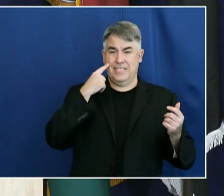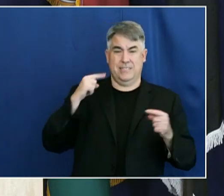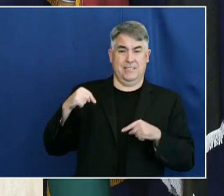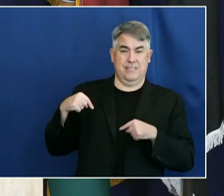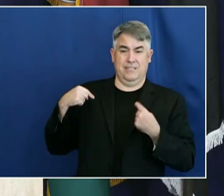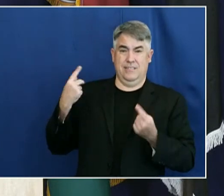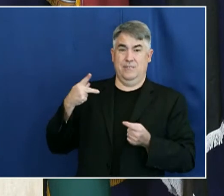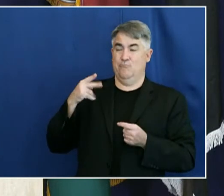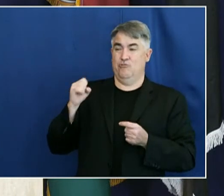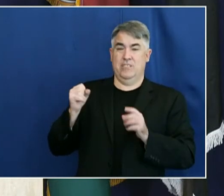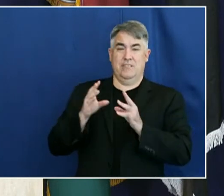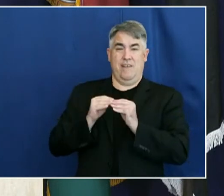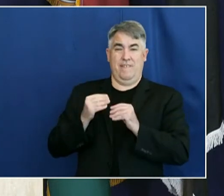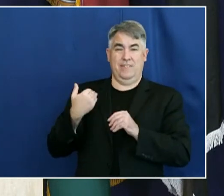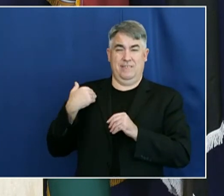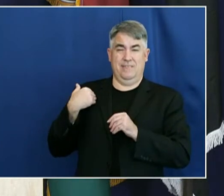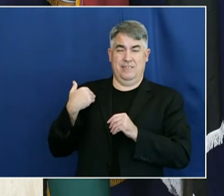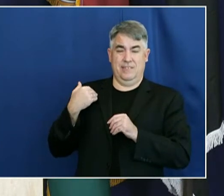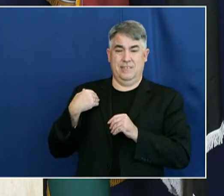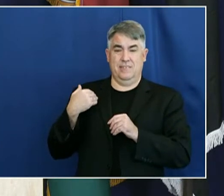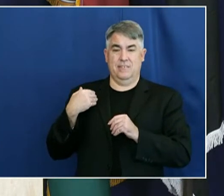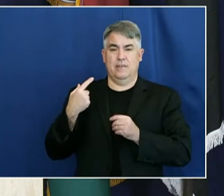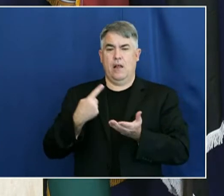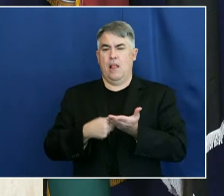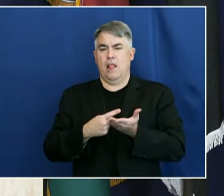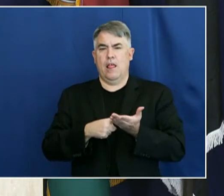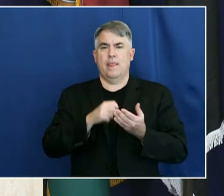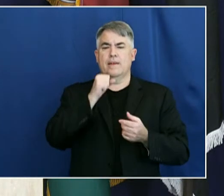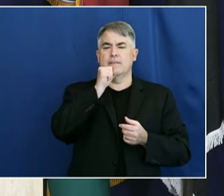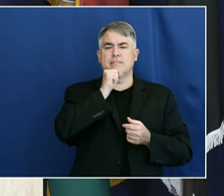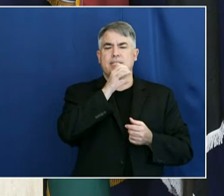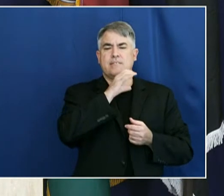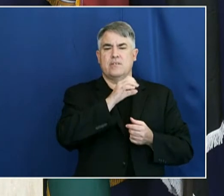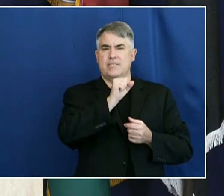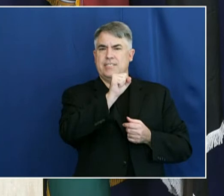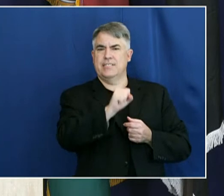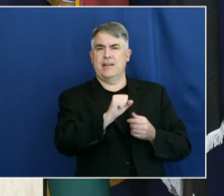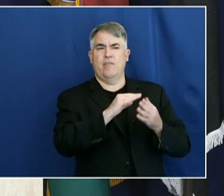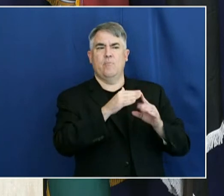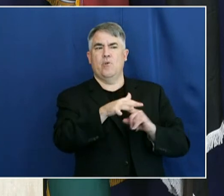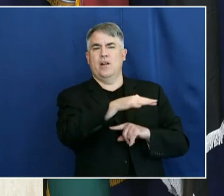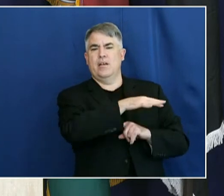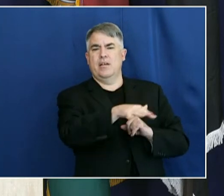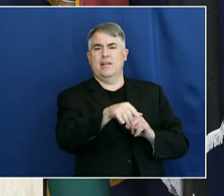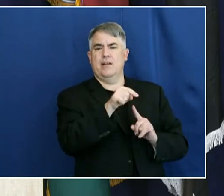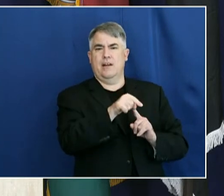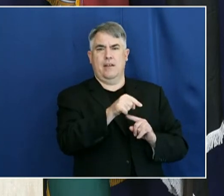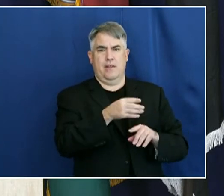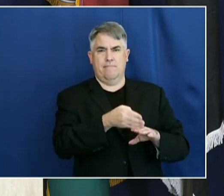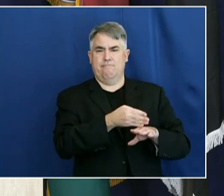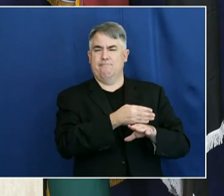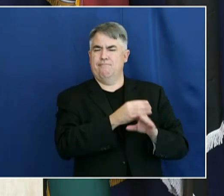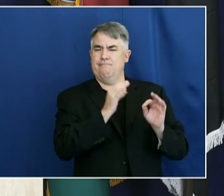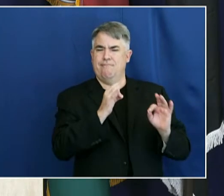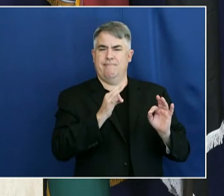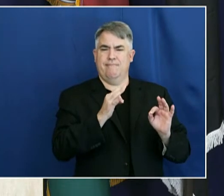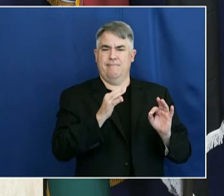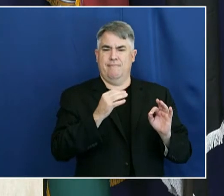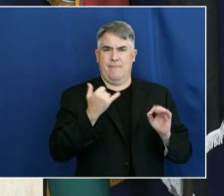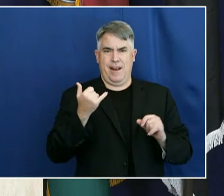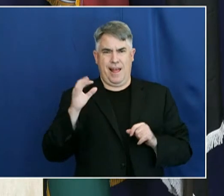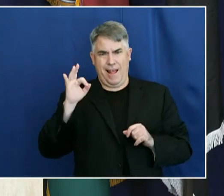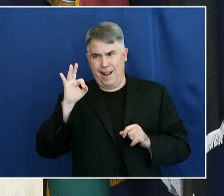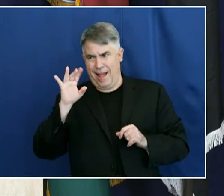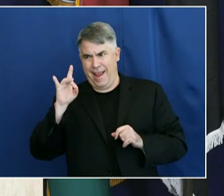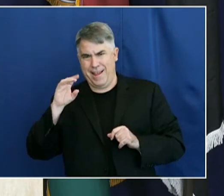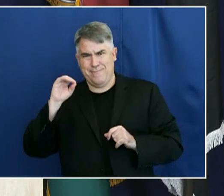good news about vaccination rates, seniors in South Region. And today I am happy to share that we are at 98.5% of seniors 65